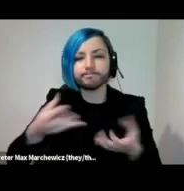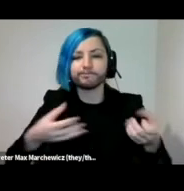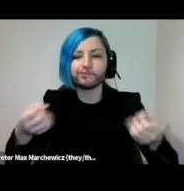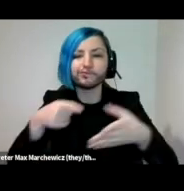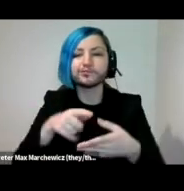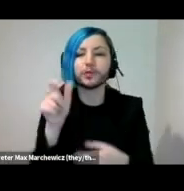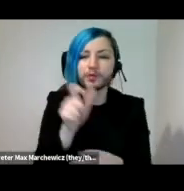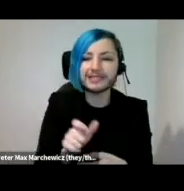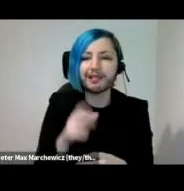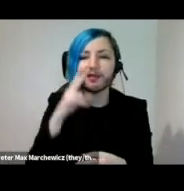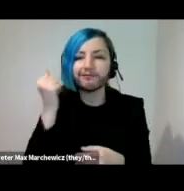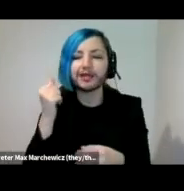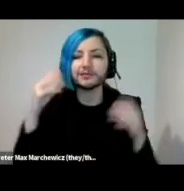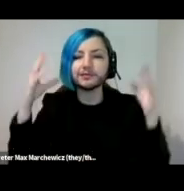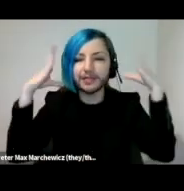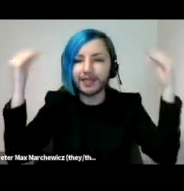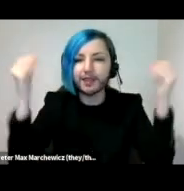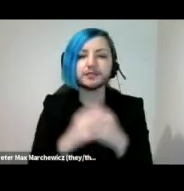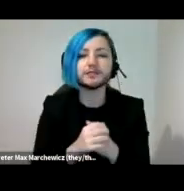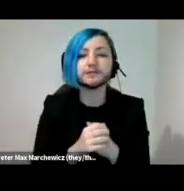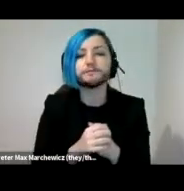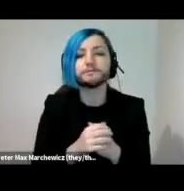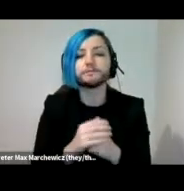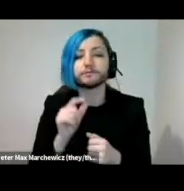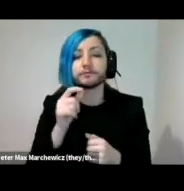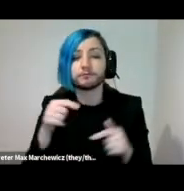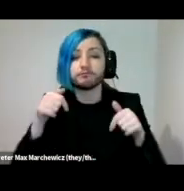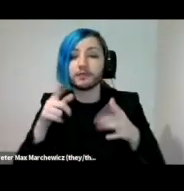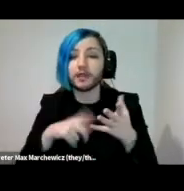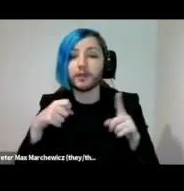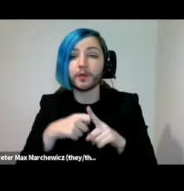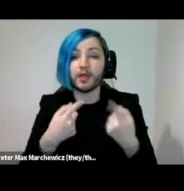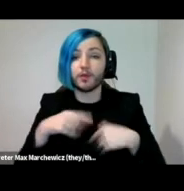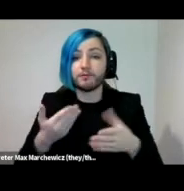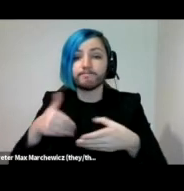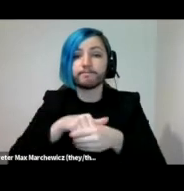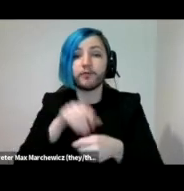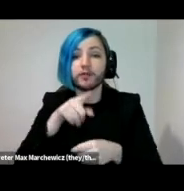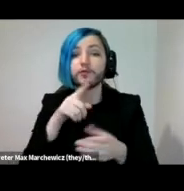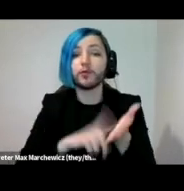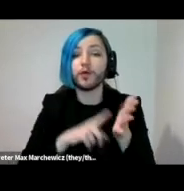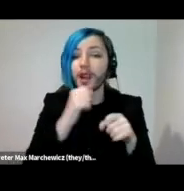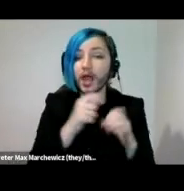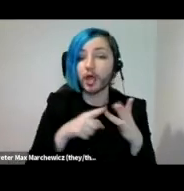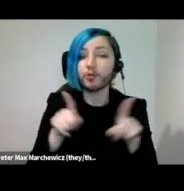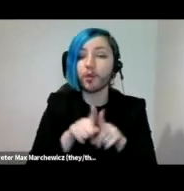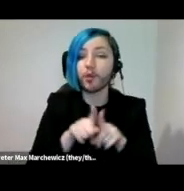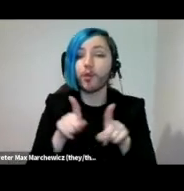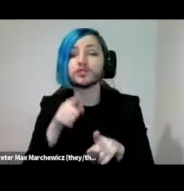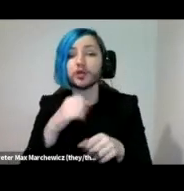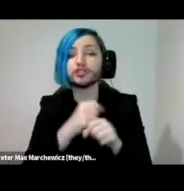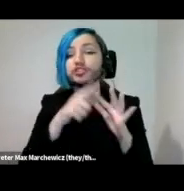in Virgo. There's a smaller detector. We in the UK are involved specifically in LIGO, but also in a detector called